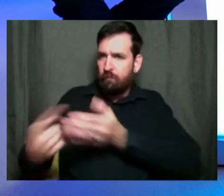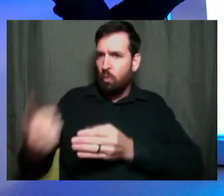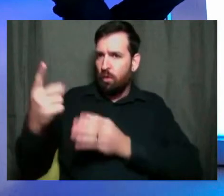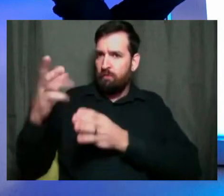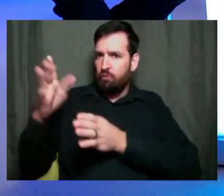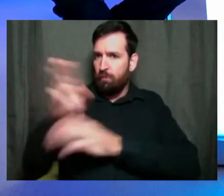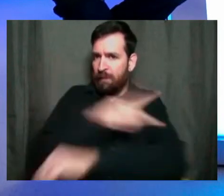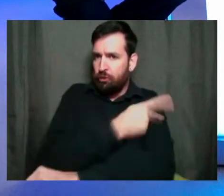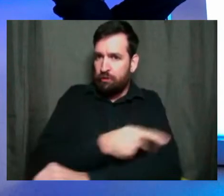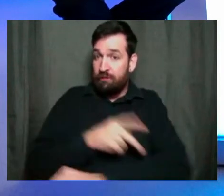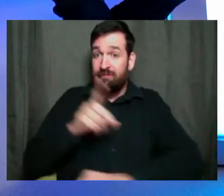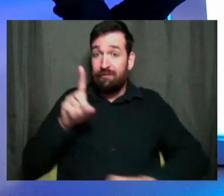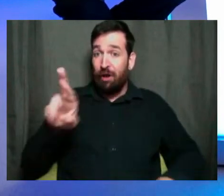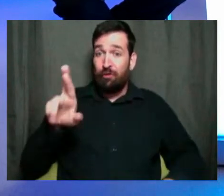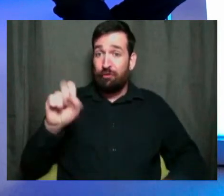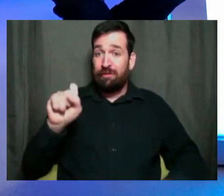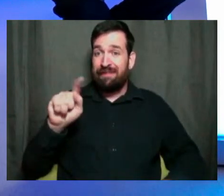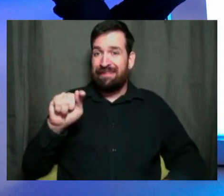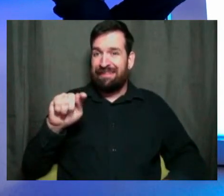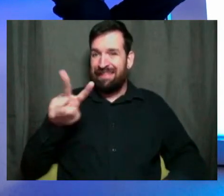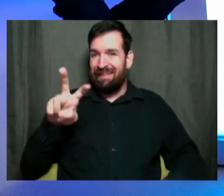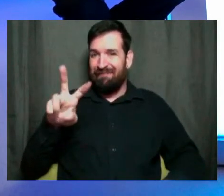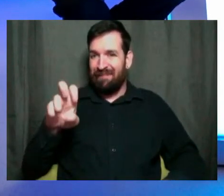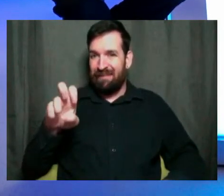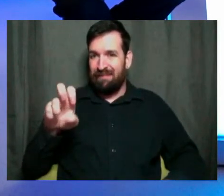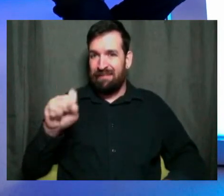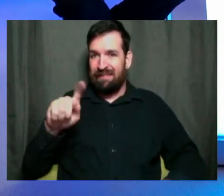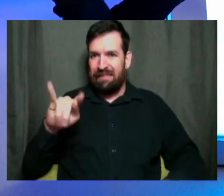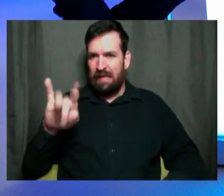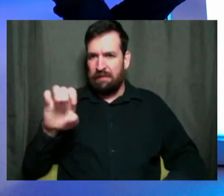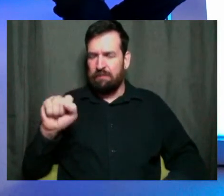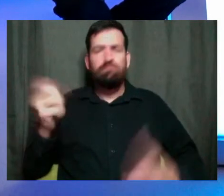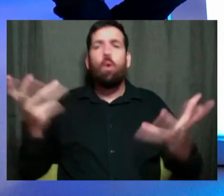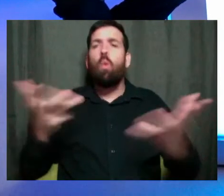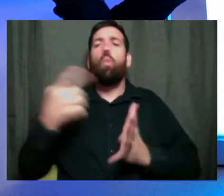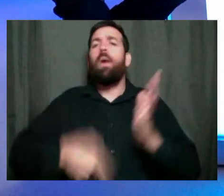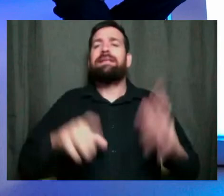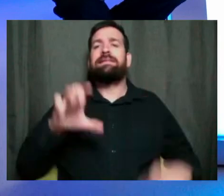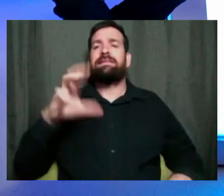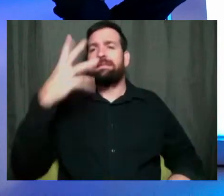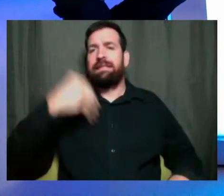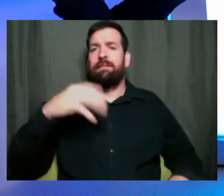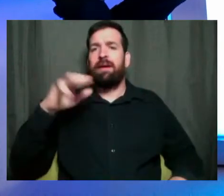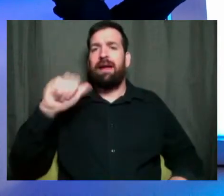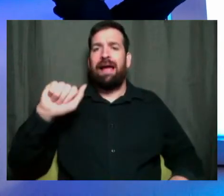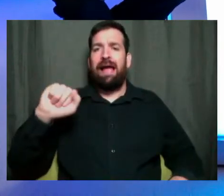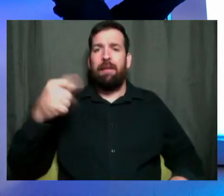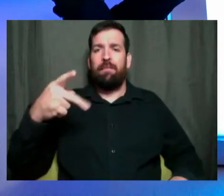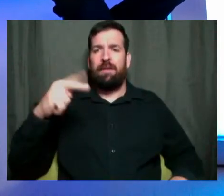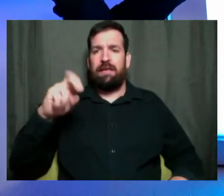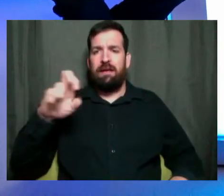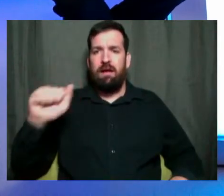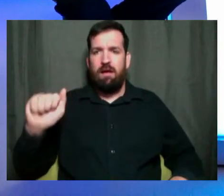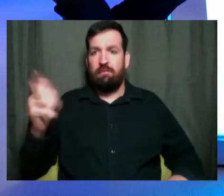Steve Stites, and tell us about sleep apnea. What is it, so people understand it? And I want to hear a little bit more about what it's been like for you.